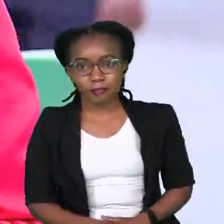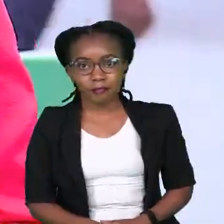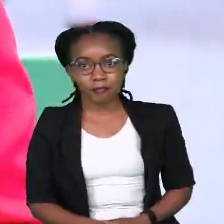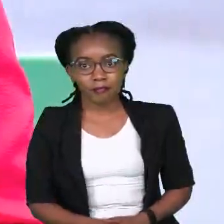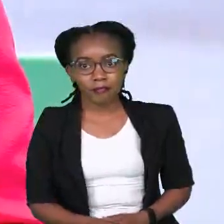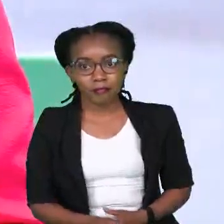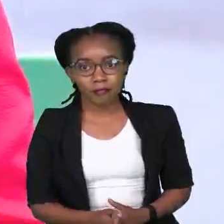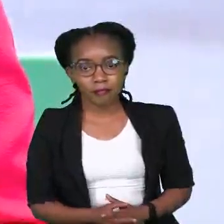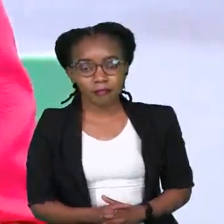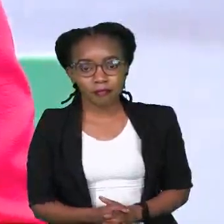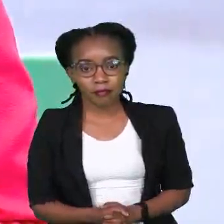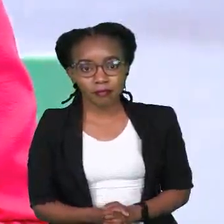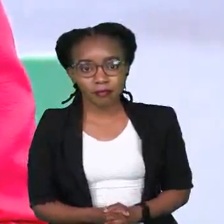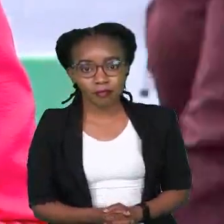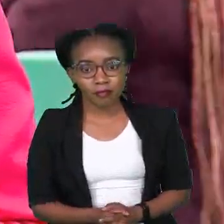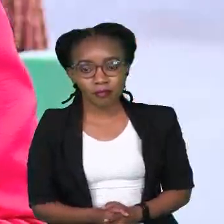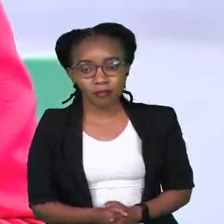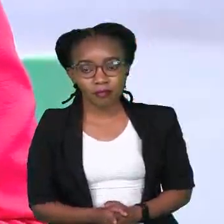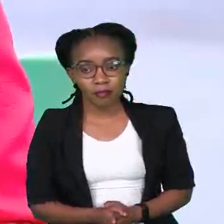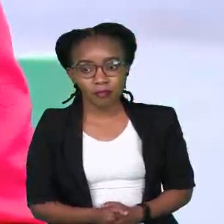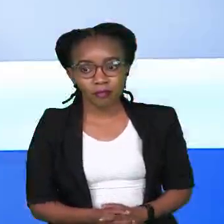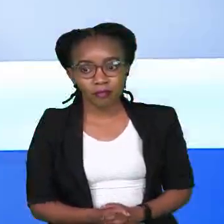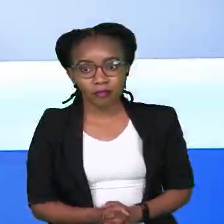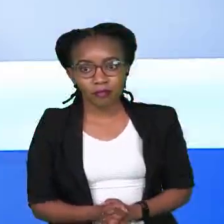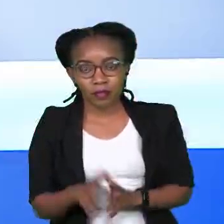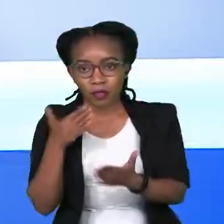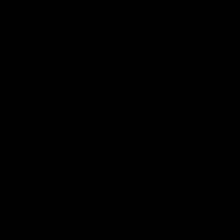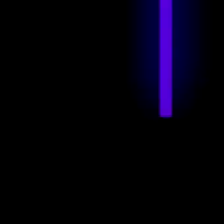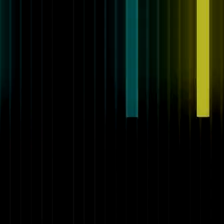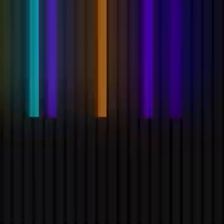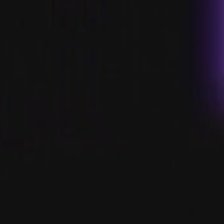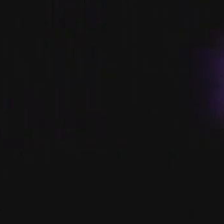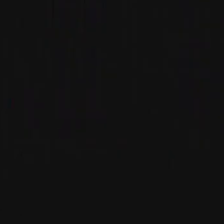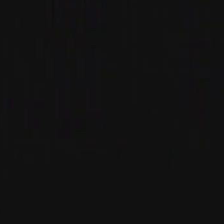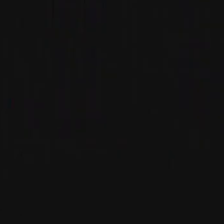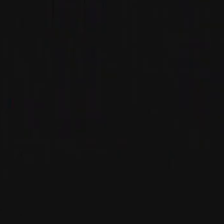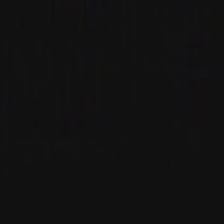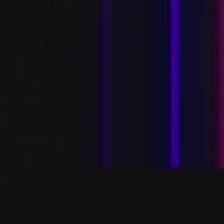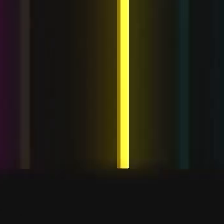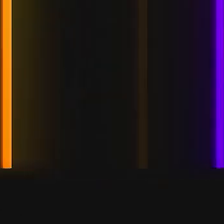Flora Limuki, Switch TV, Nairobi. Thank you, Limuki.